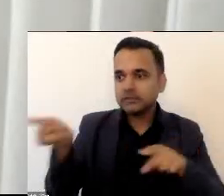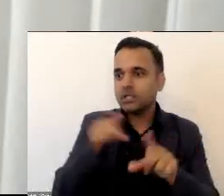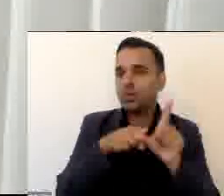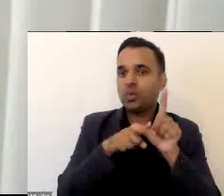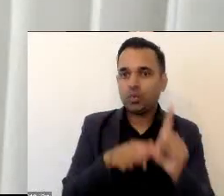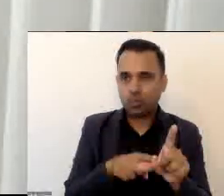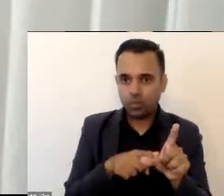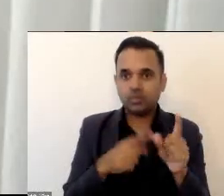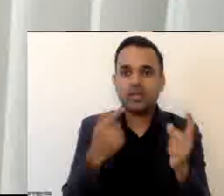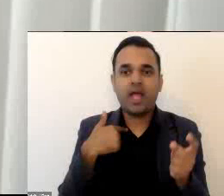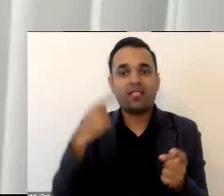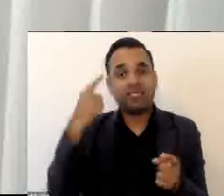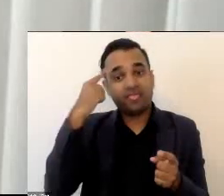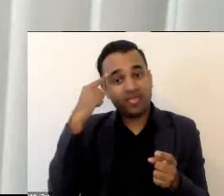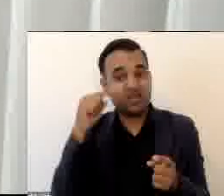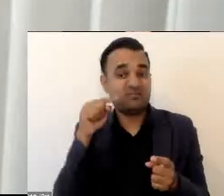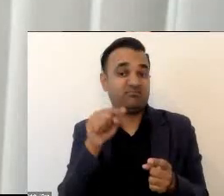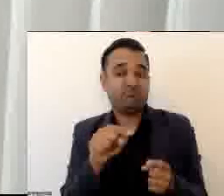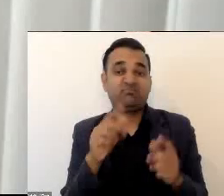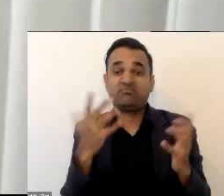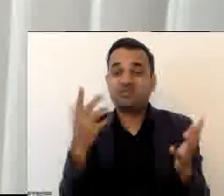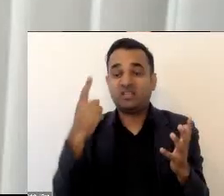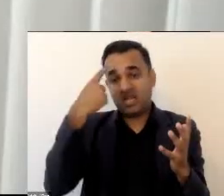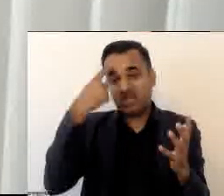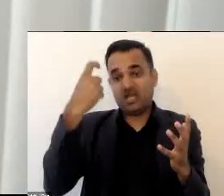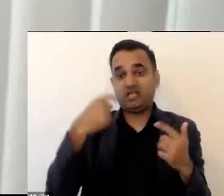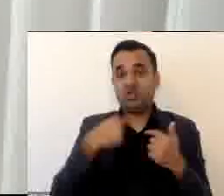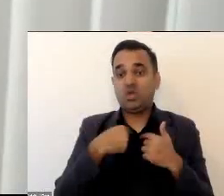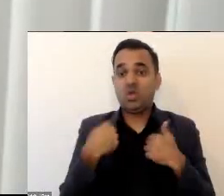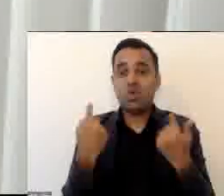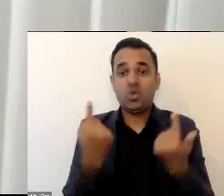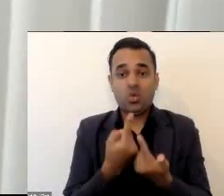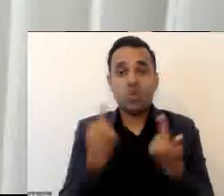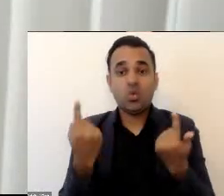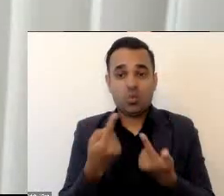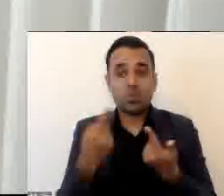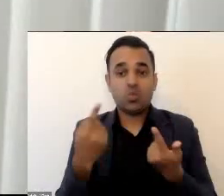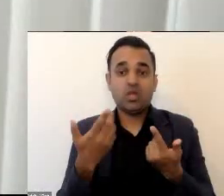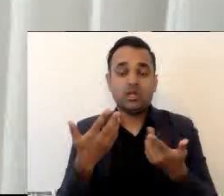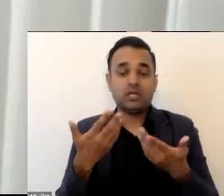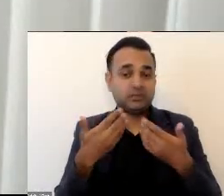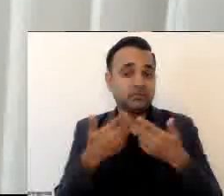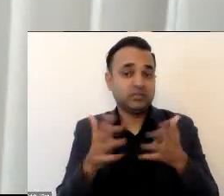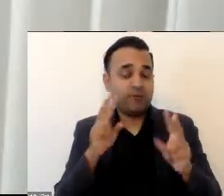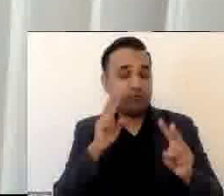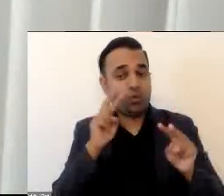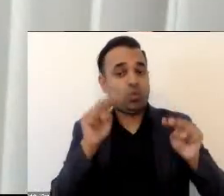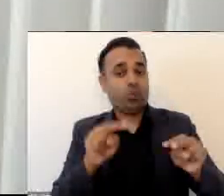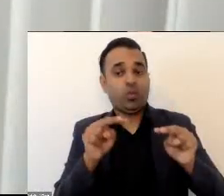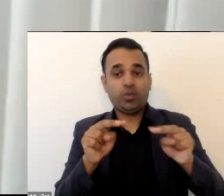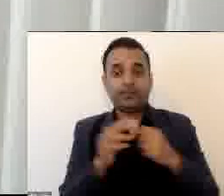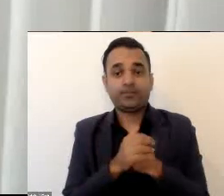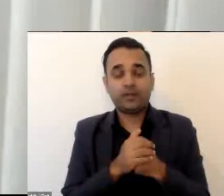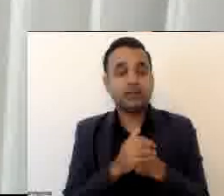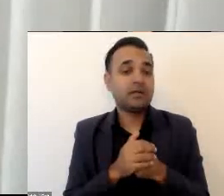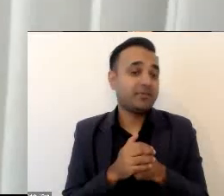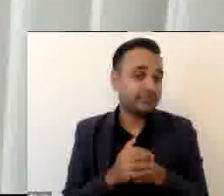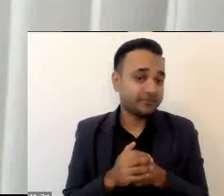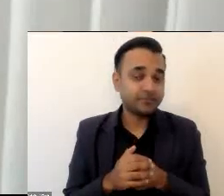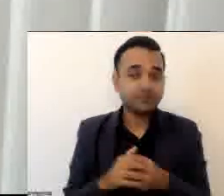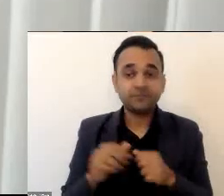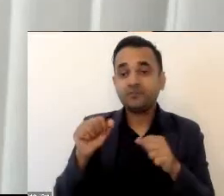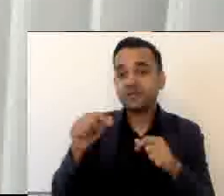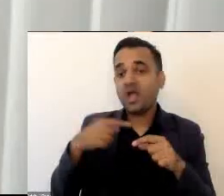me, and I'm happy to answer right now, unless you're going to wait. Please go ahead. Yeah, no, go for it. Go for it. Sure. So,